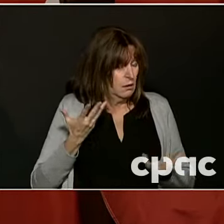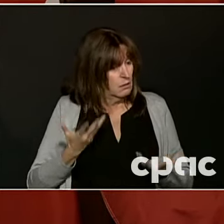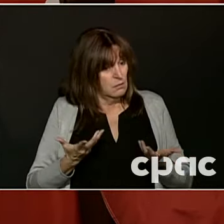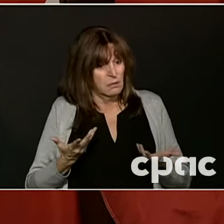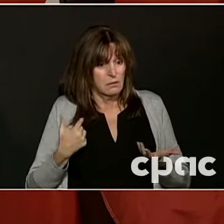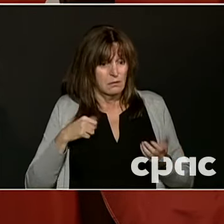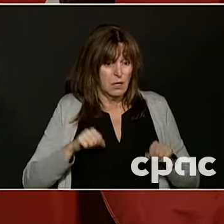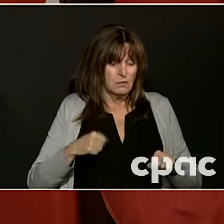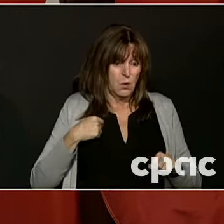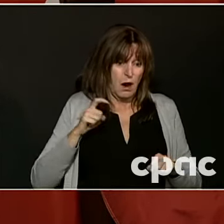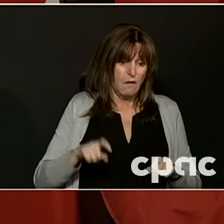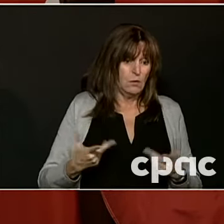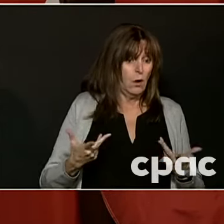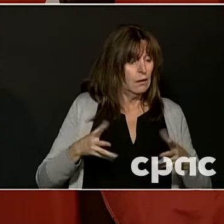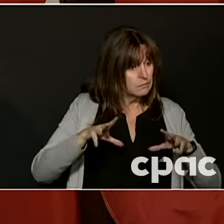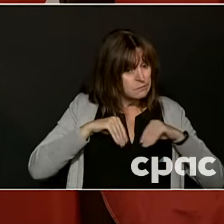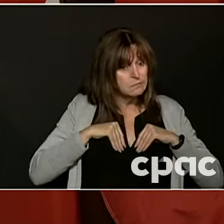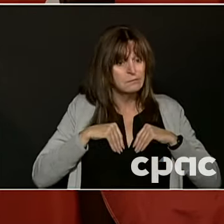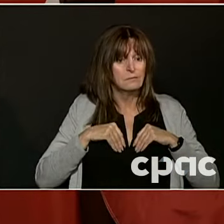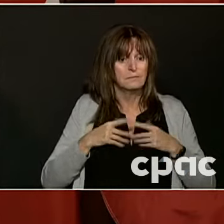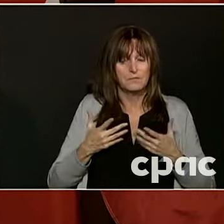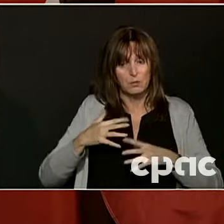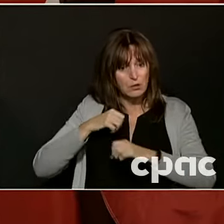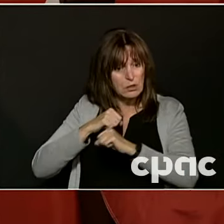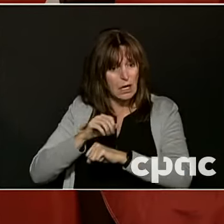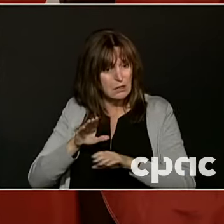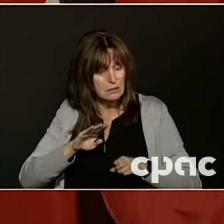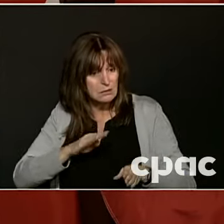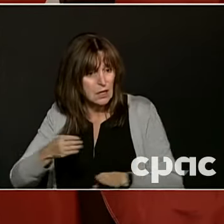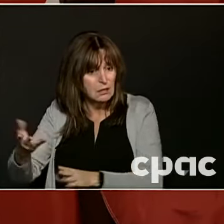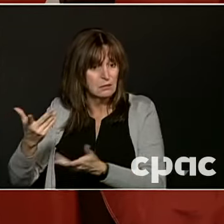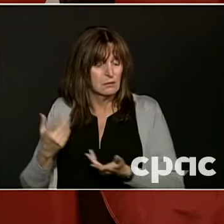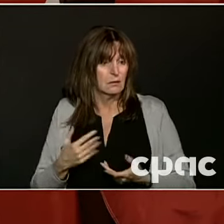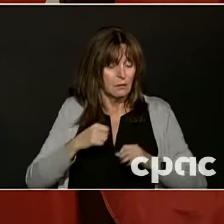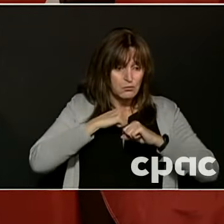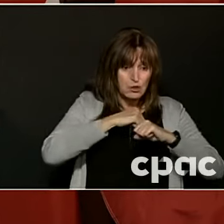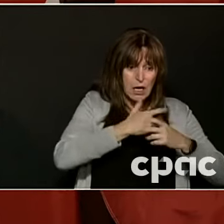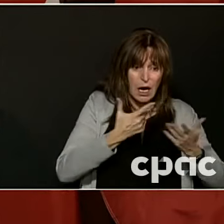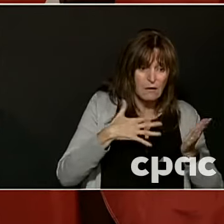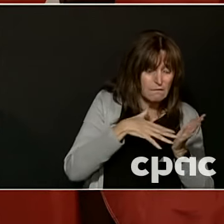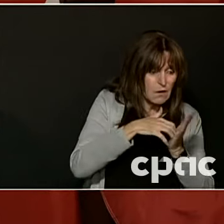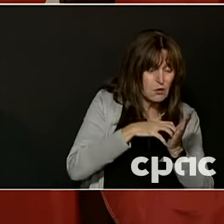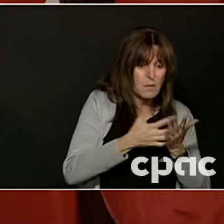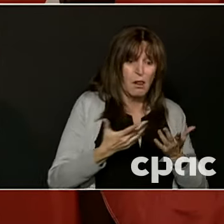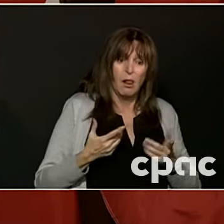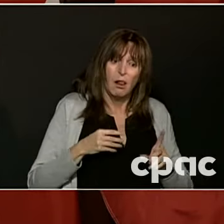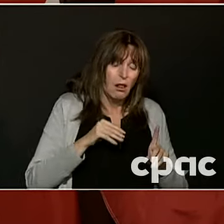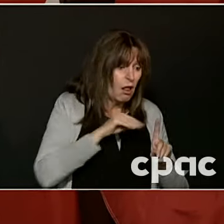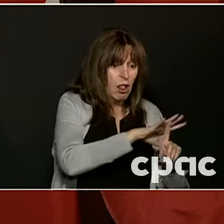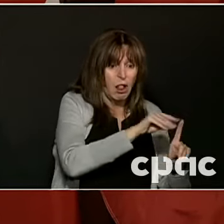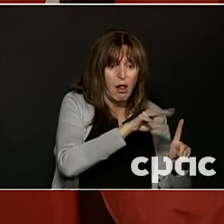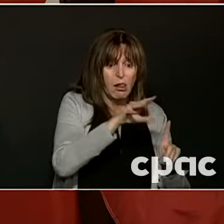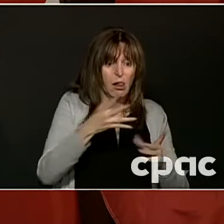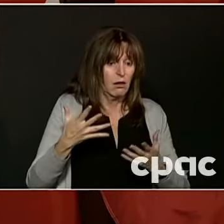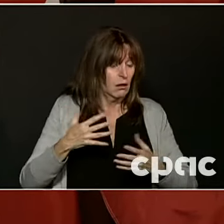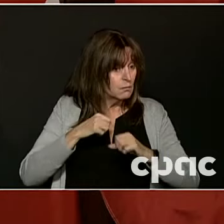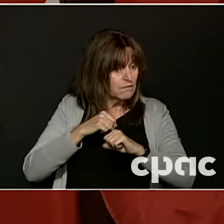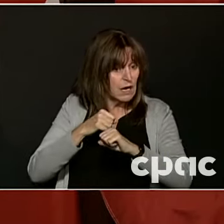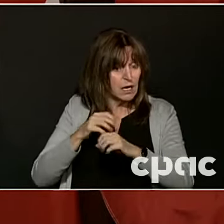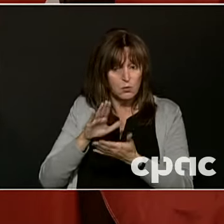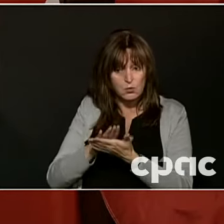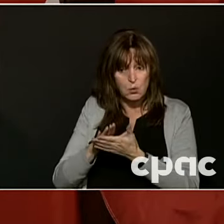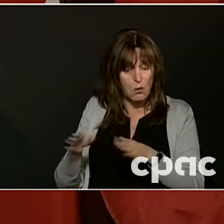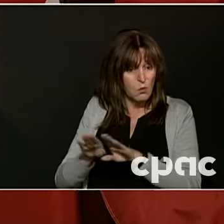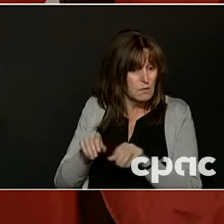exposed, hospital system overwhelmed, schools being closed, and long-term care facilities, again, being a large number of difficult